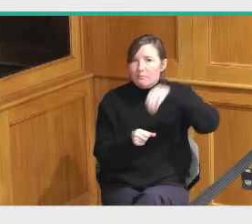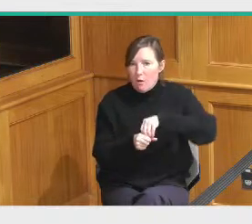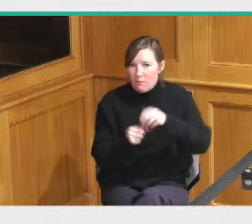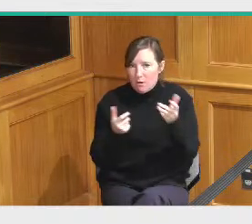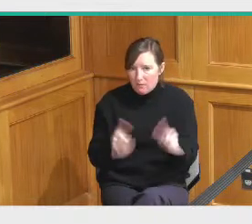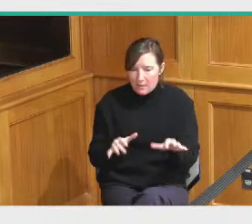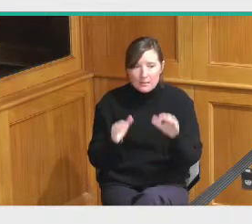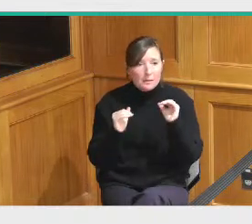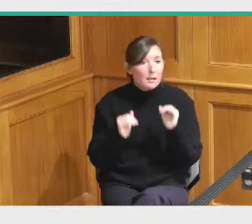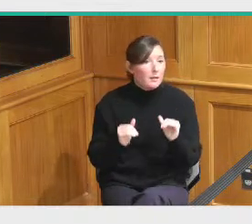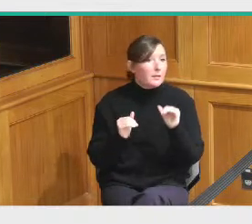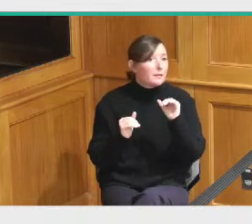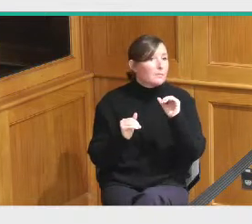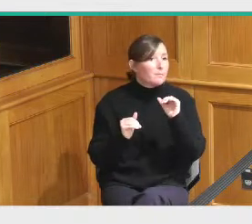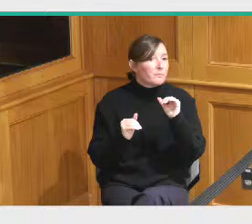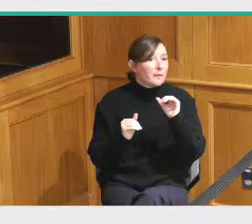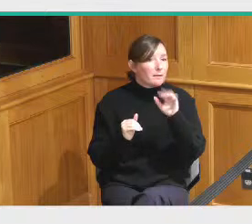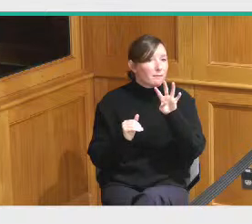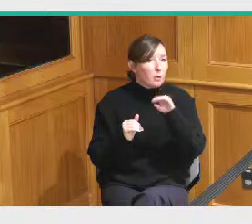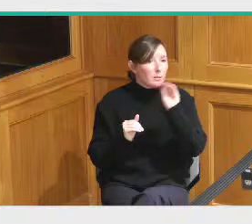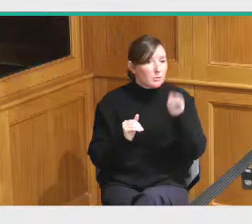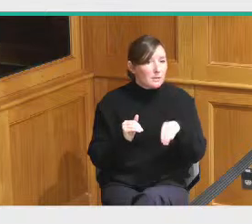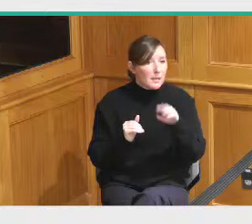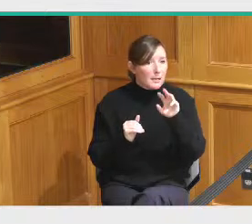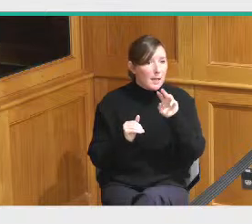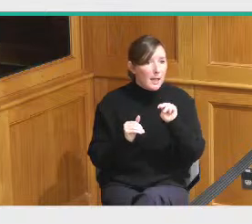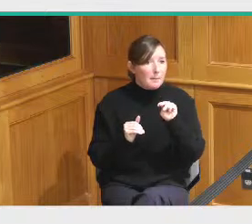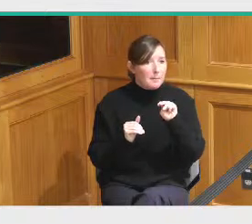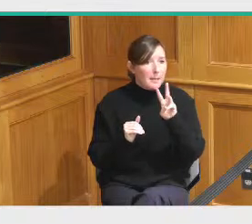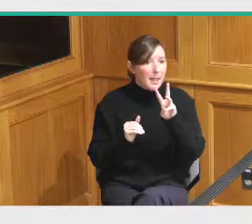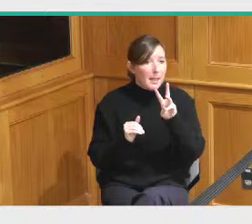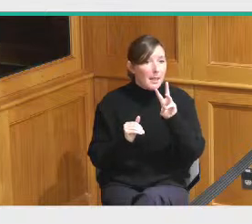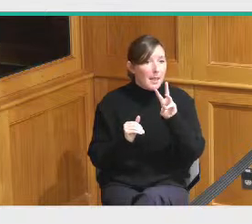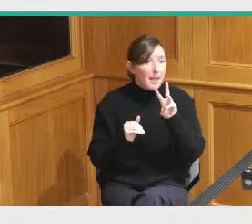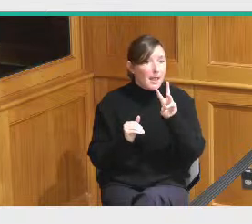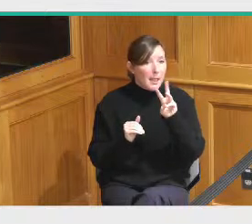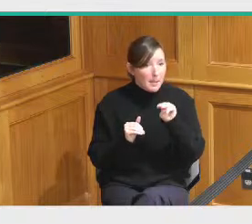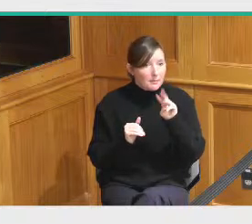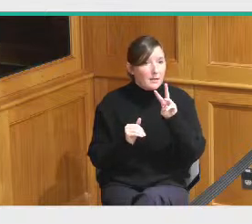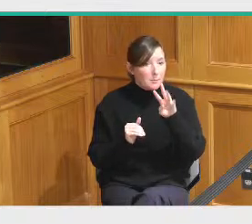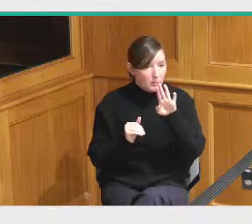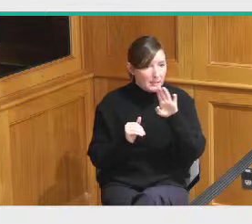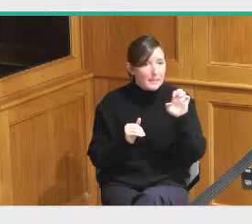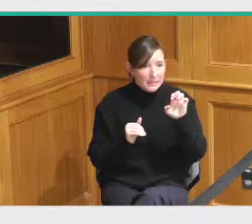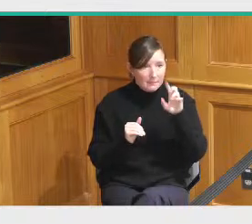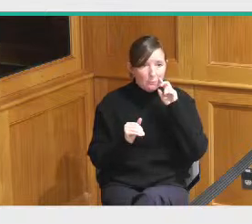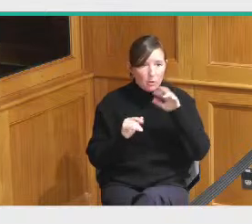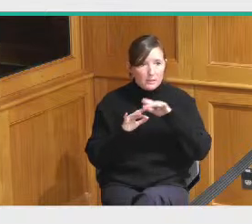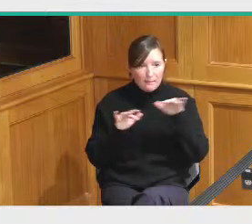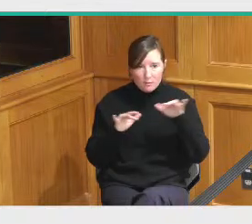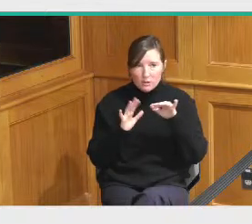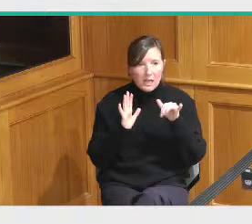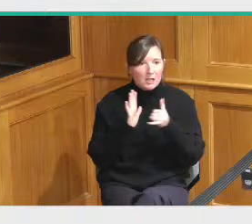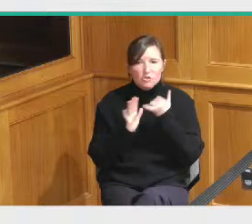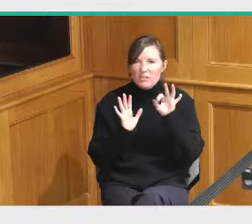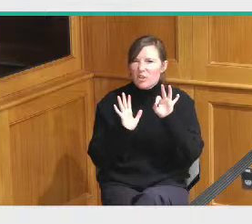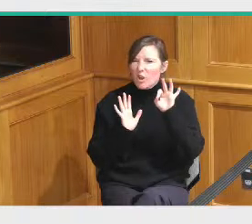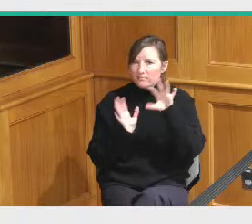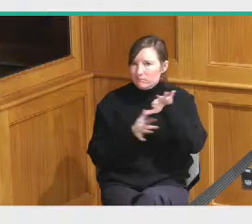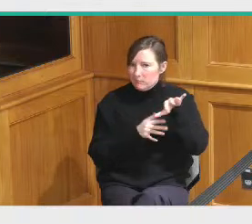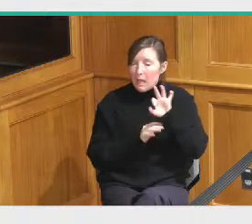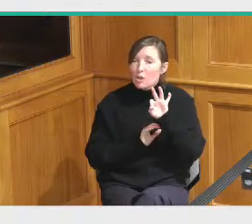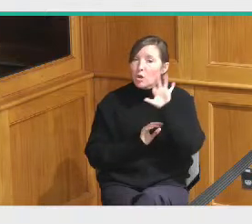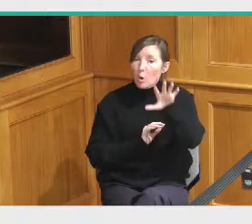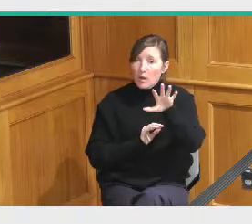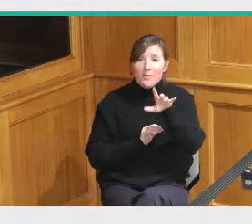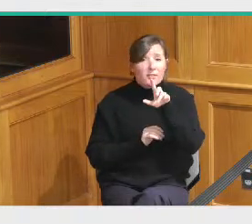MBE, which includes Jostin and Triversity. Just as a note, there have been some initial design assist